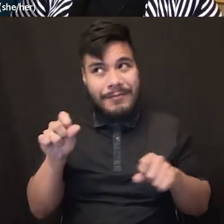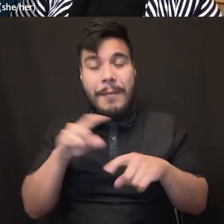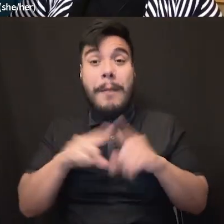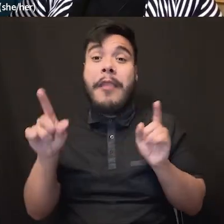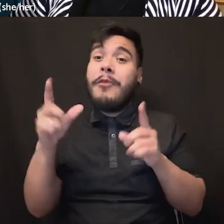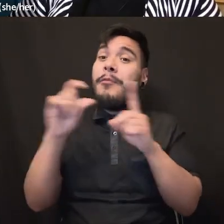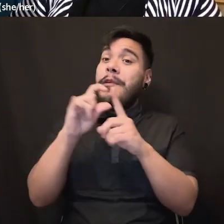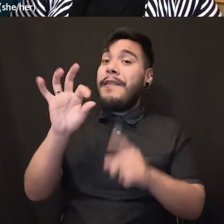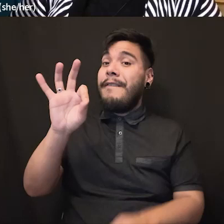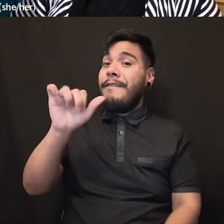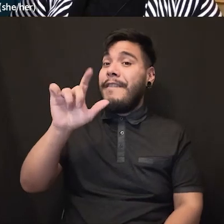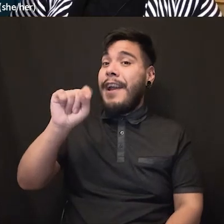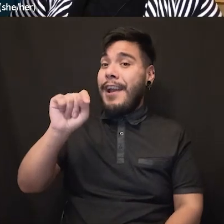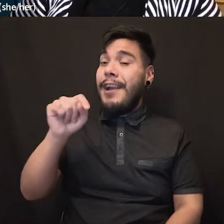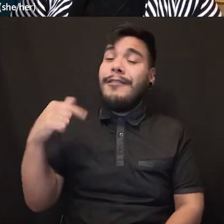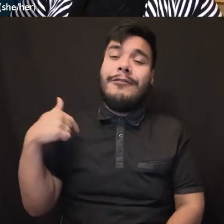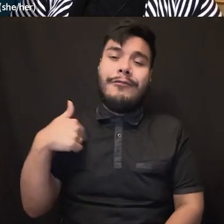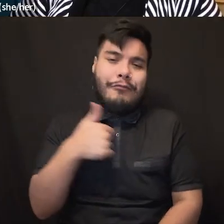but the word fat we use all the time.